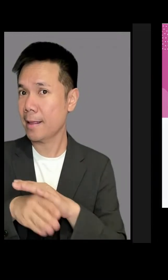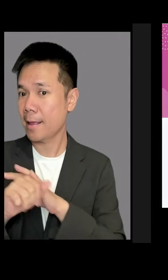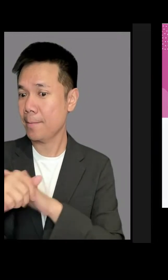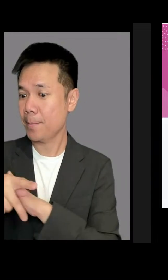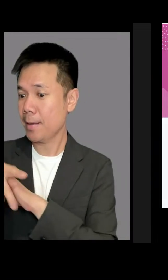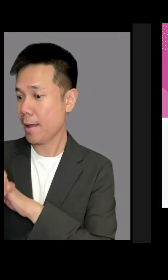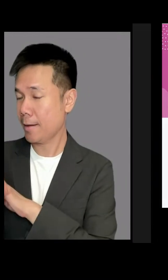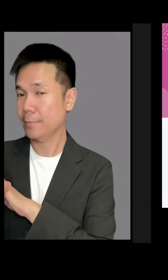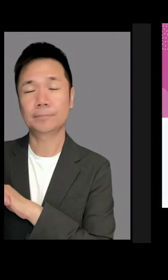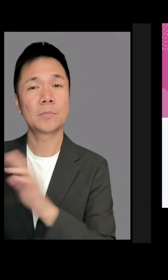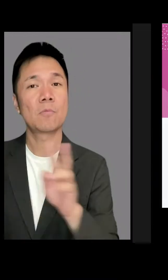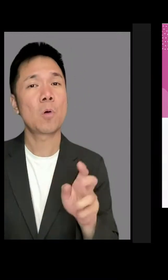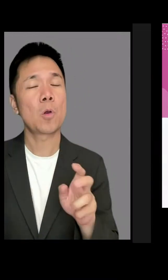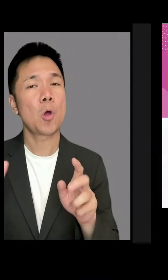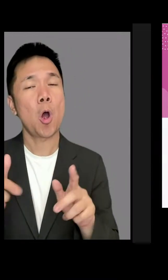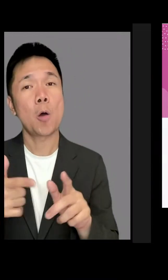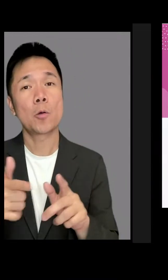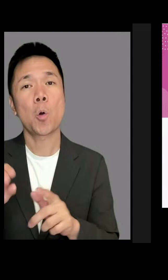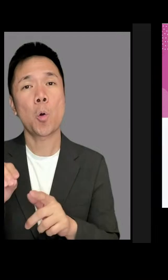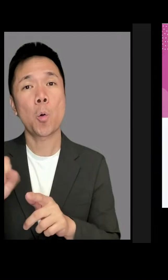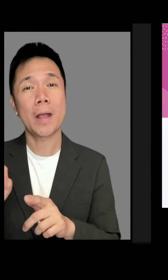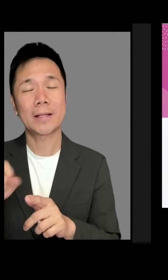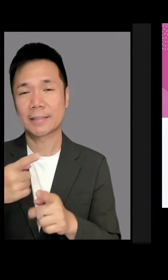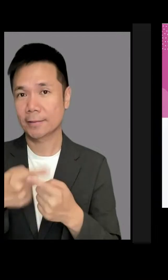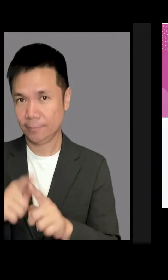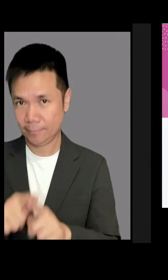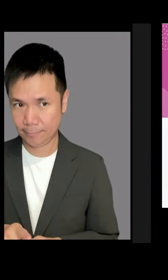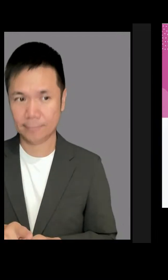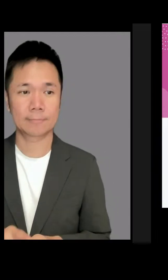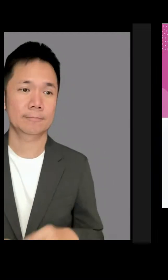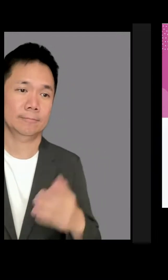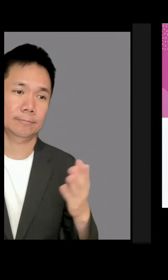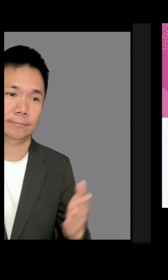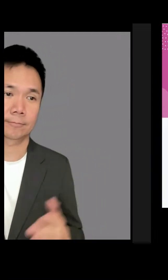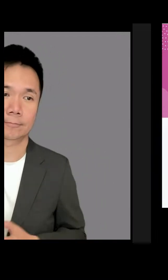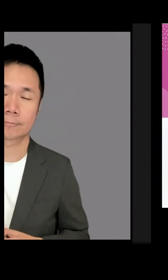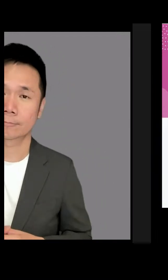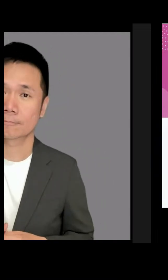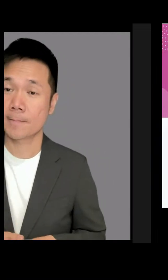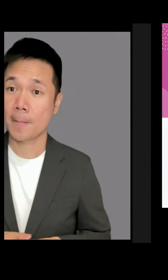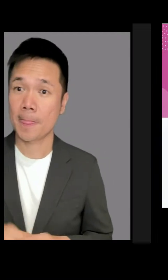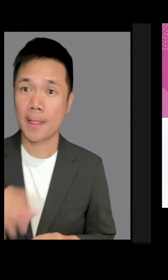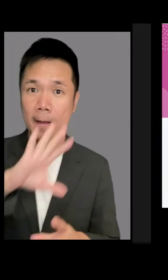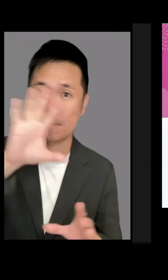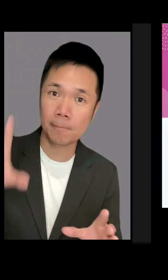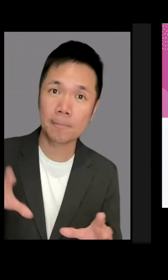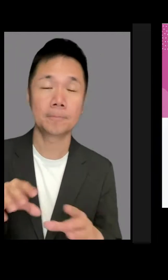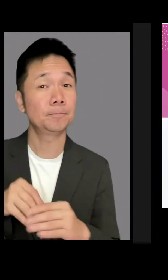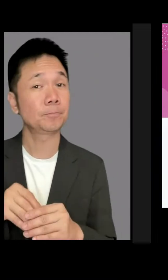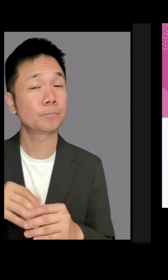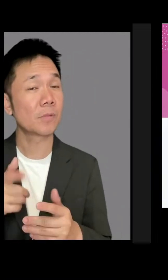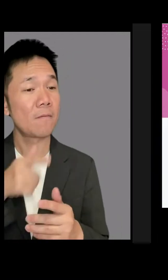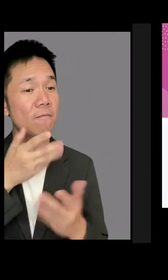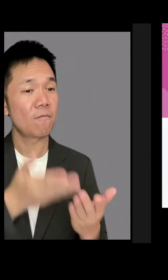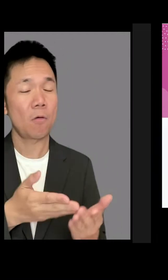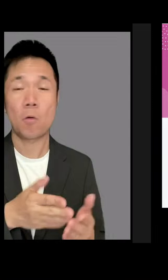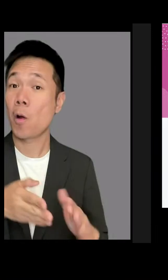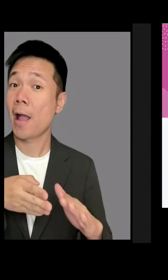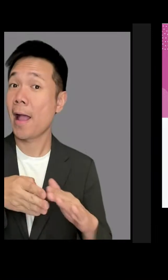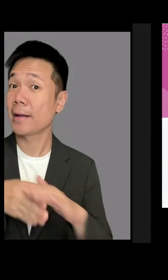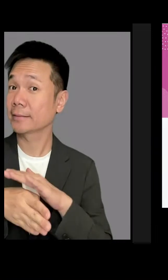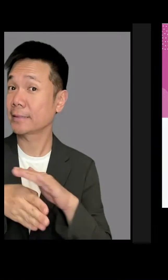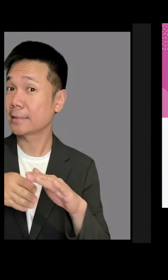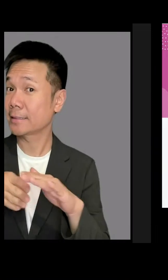on operating systems. Then we're going to go into ARIA and how that's tied into creating an accessible